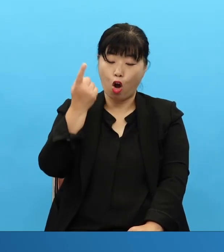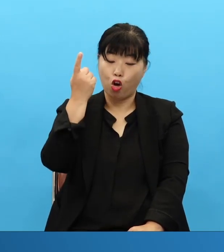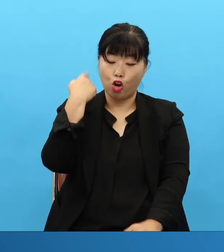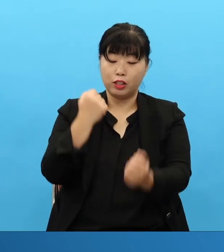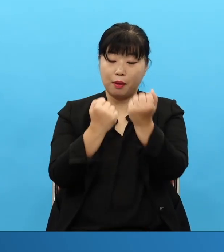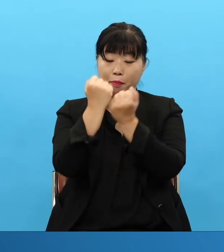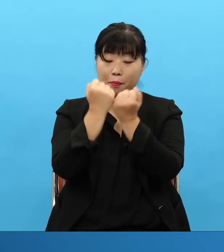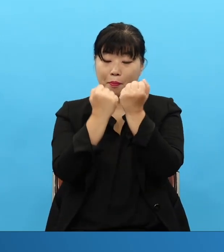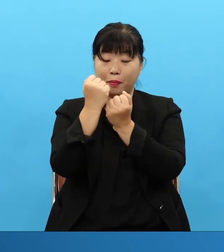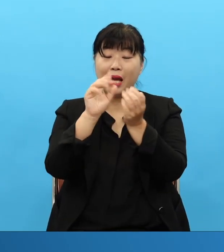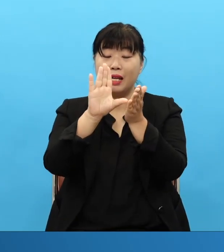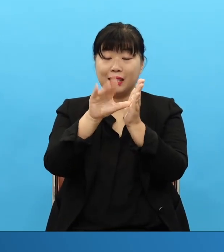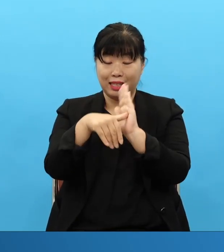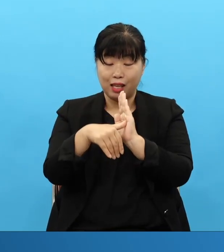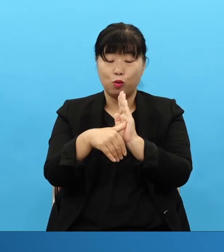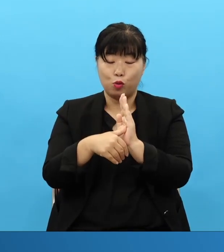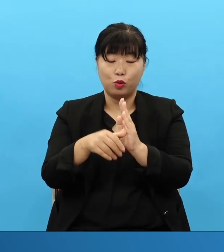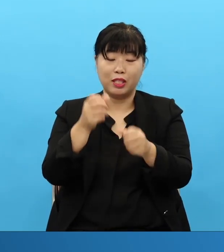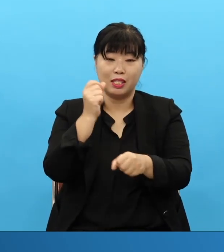people prepare?